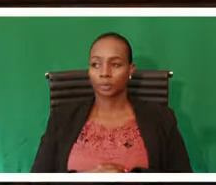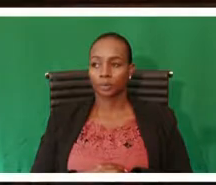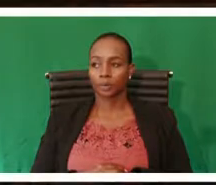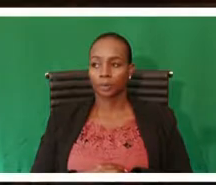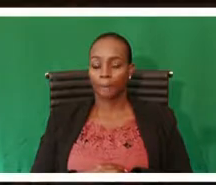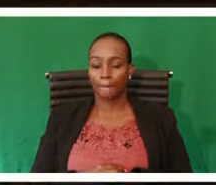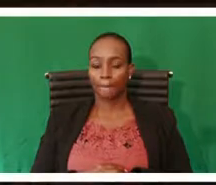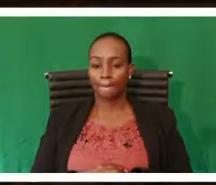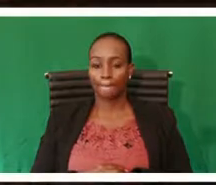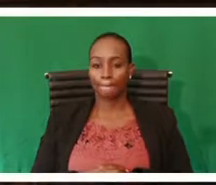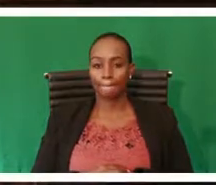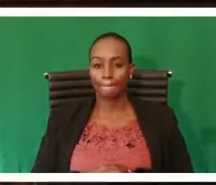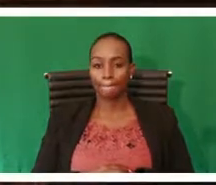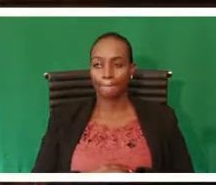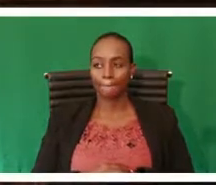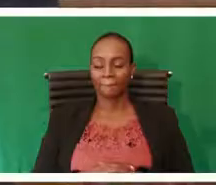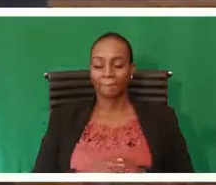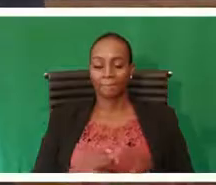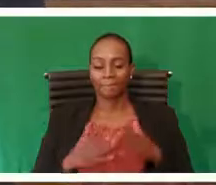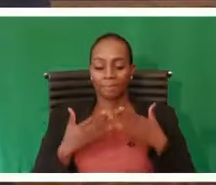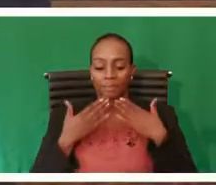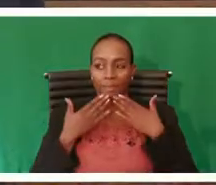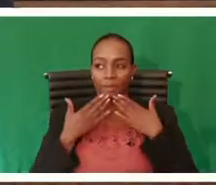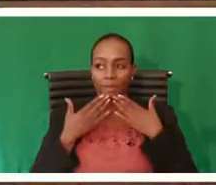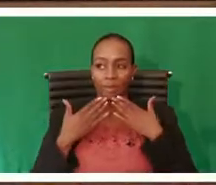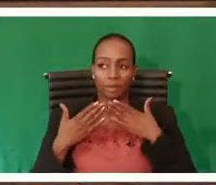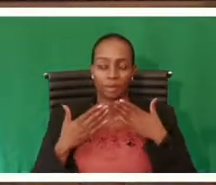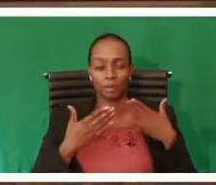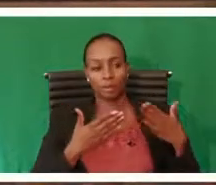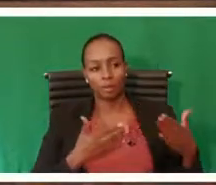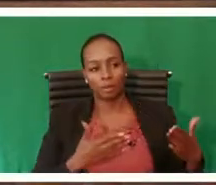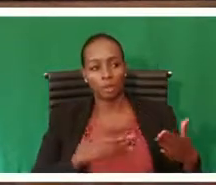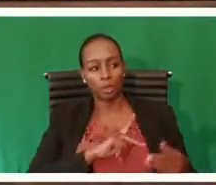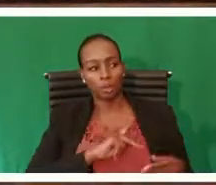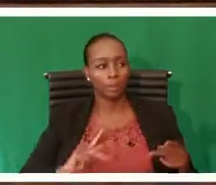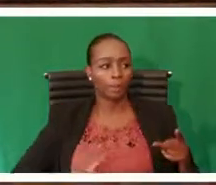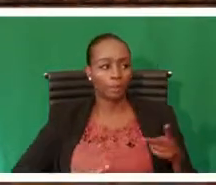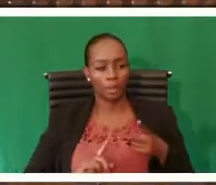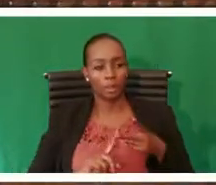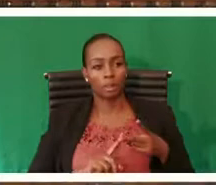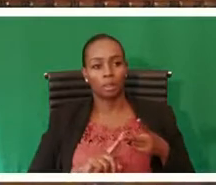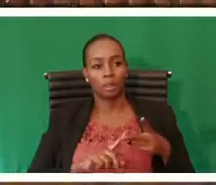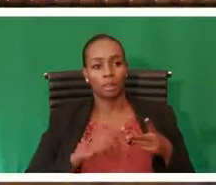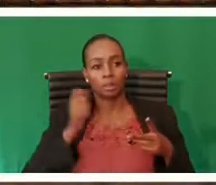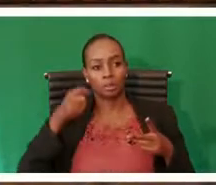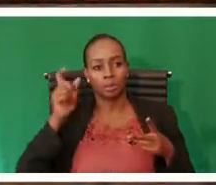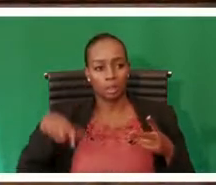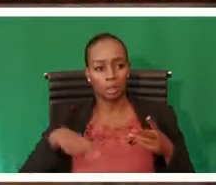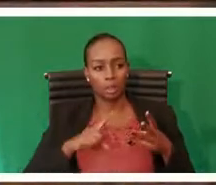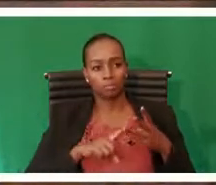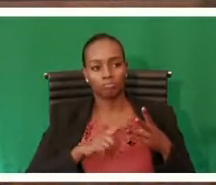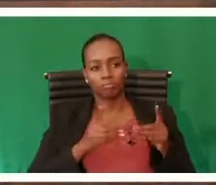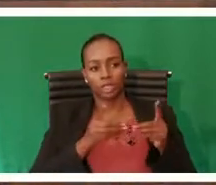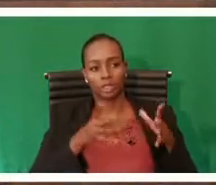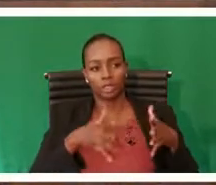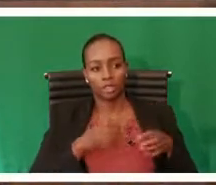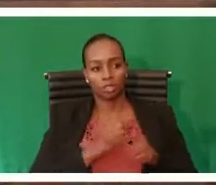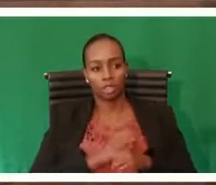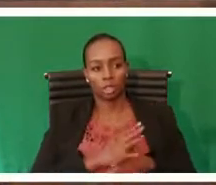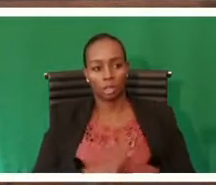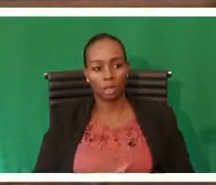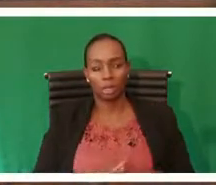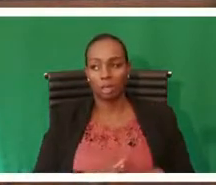Thank you very much, DG. Thank you, Premier. Thank you, Speaker. I think